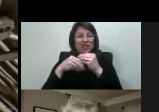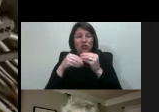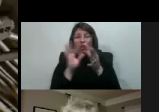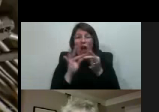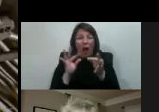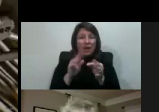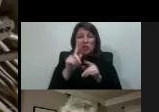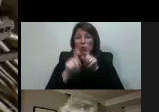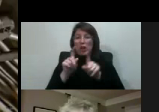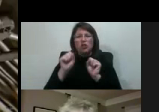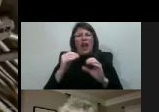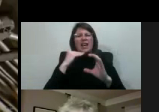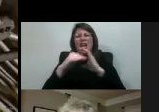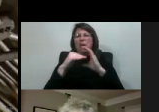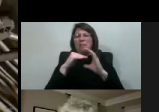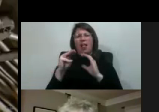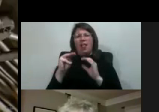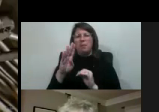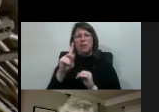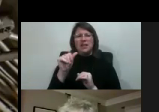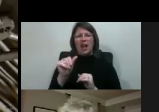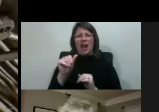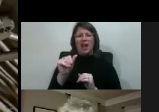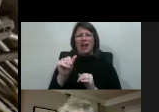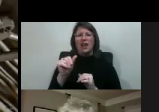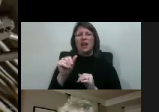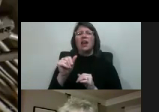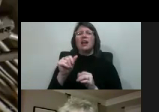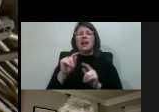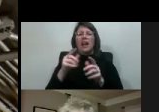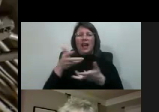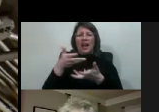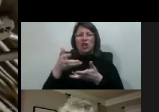they can always email the MBTA Community Engagement Team at